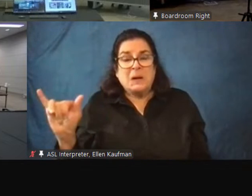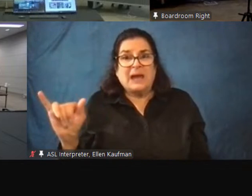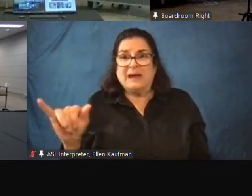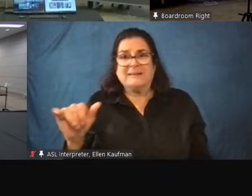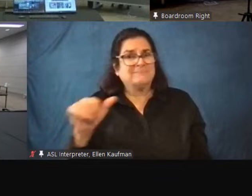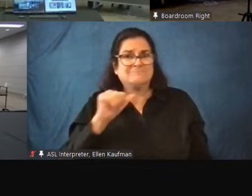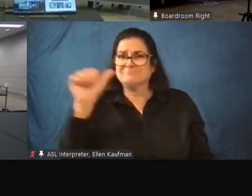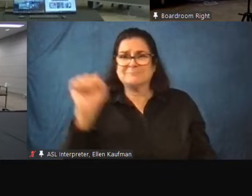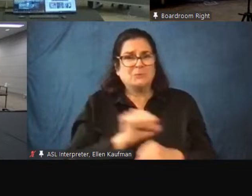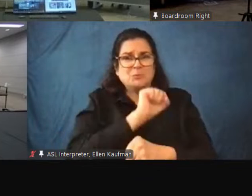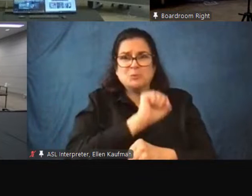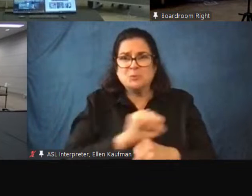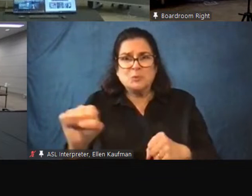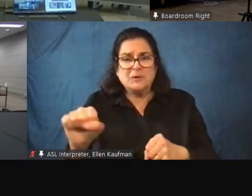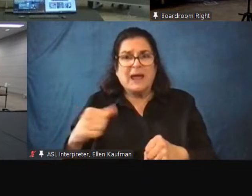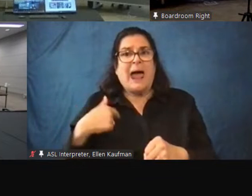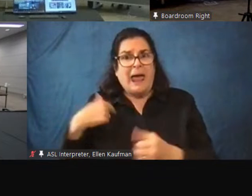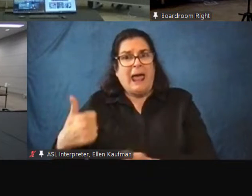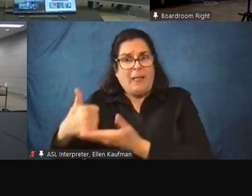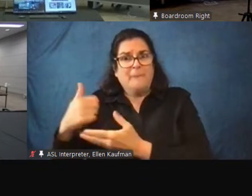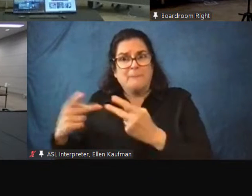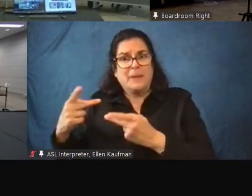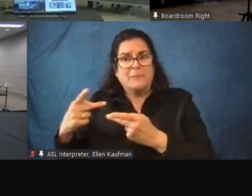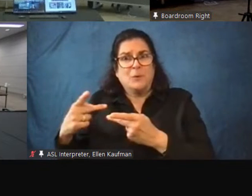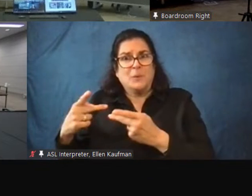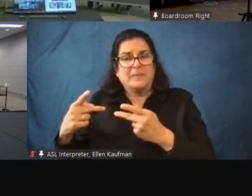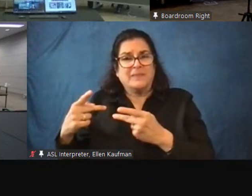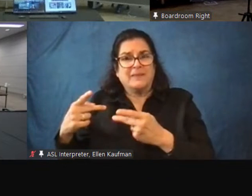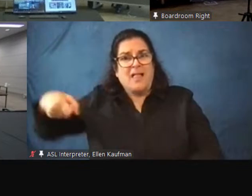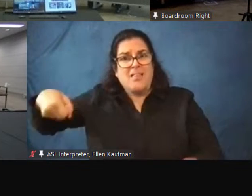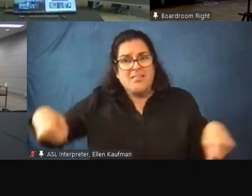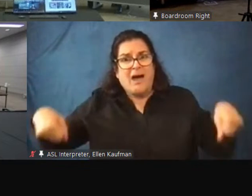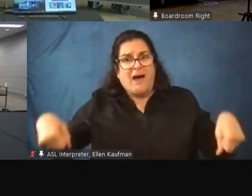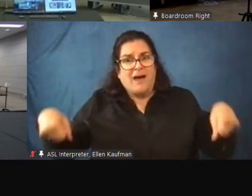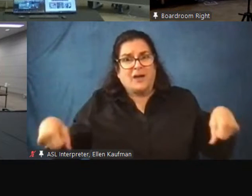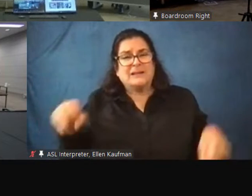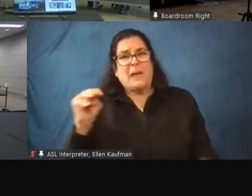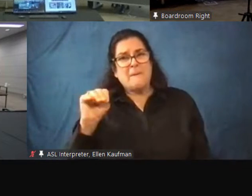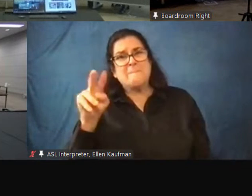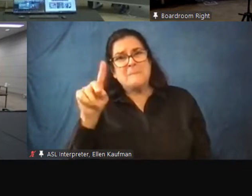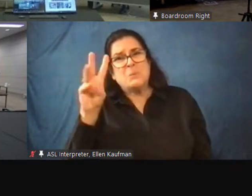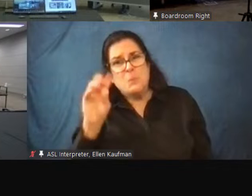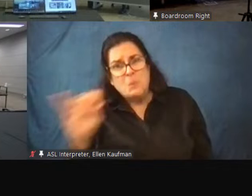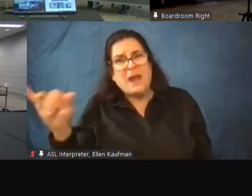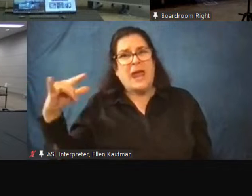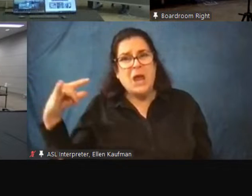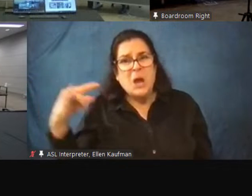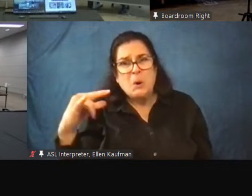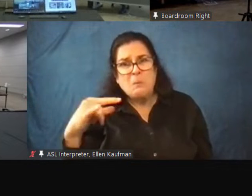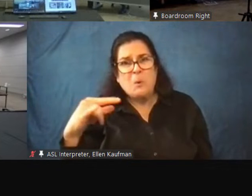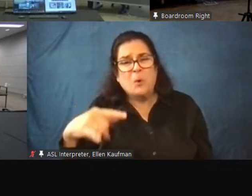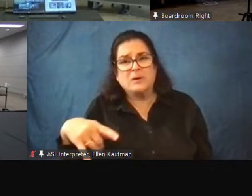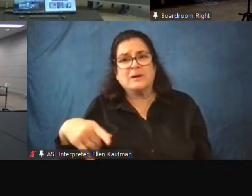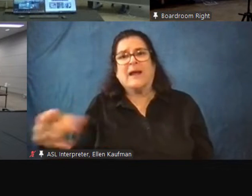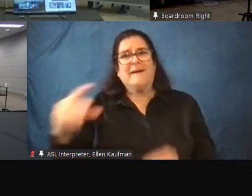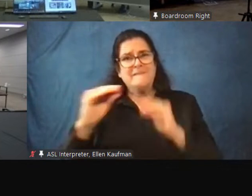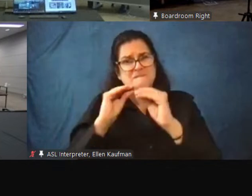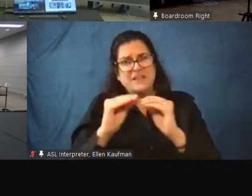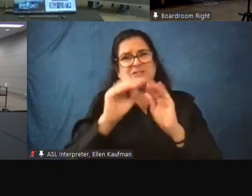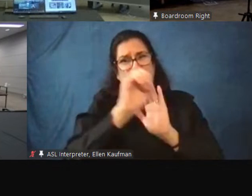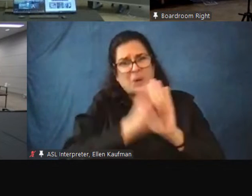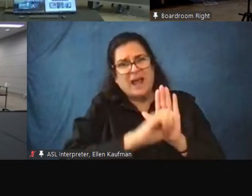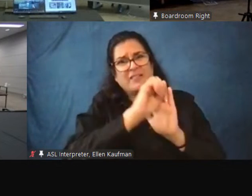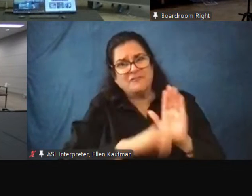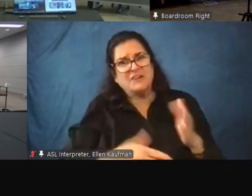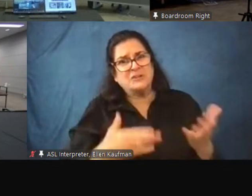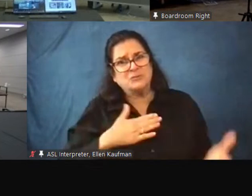to the Midway airport. Come on, guys. That's the Midway airport. Please fix your elevators.